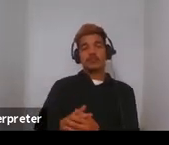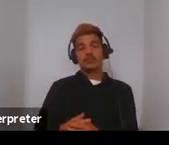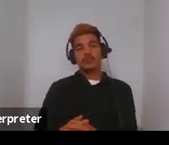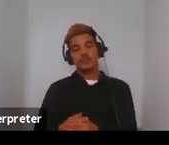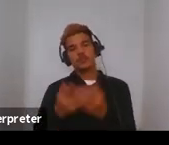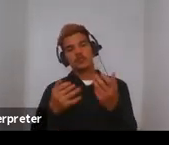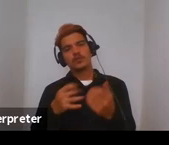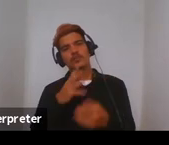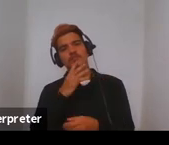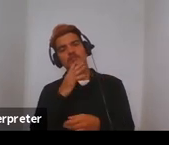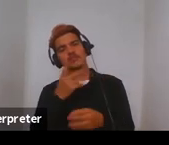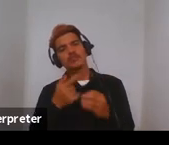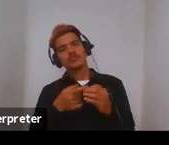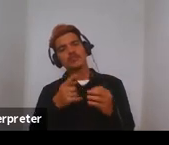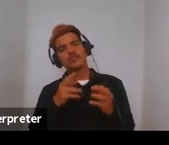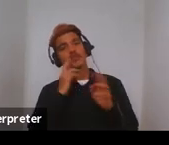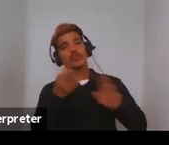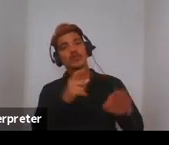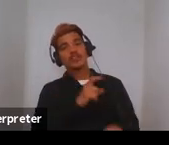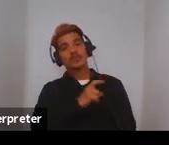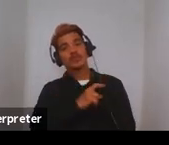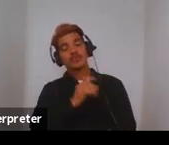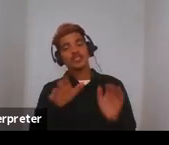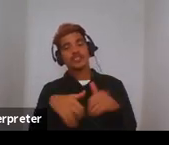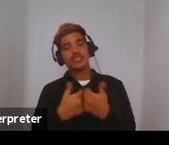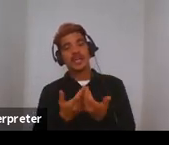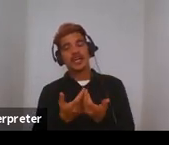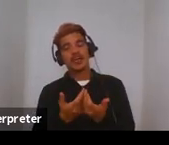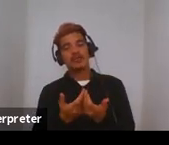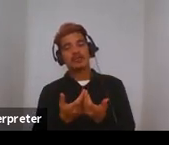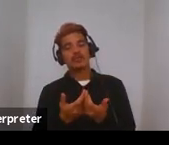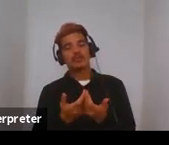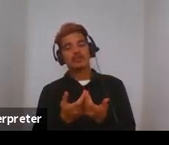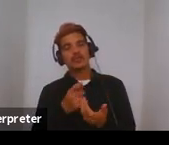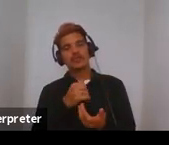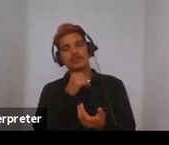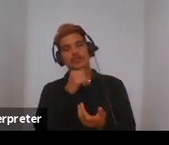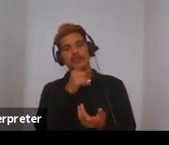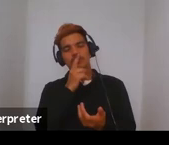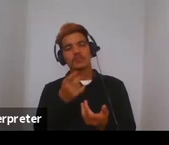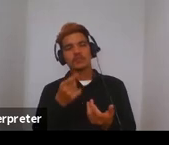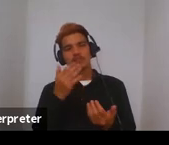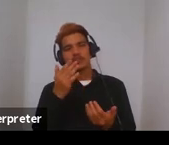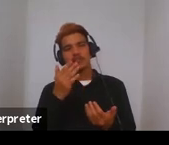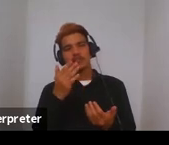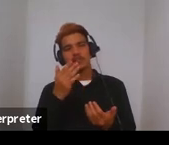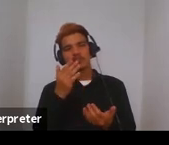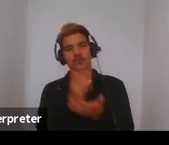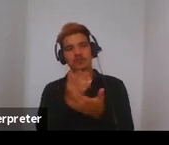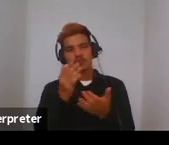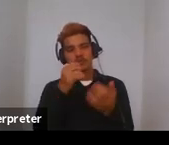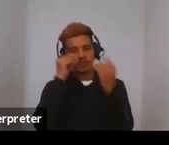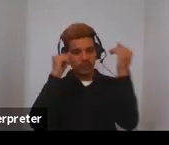wanting to address reporting to police and how it's not really that much of a prevention strategy.